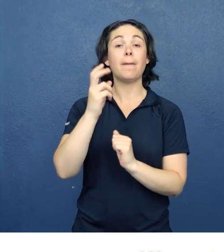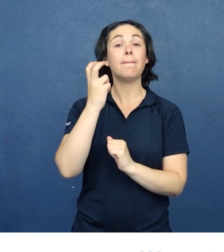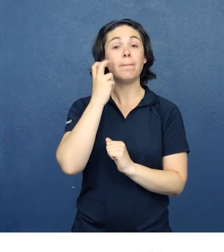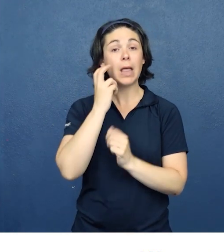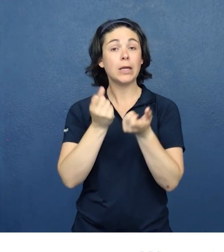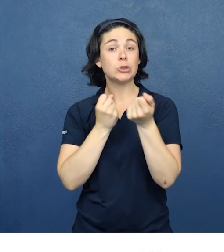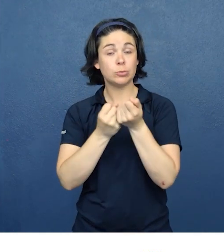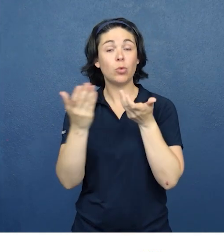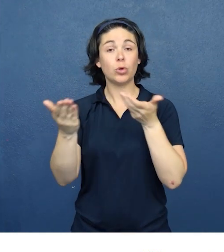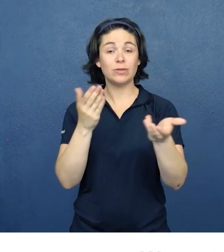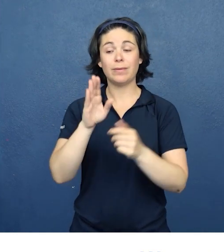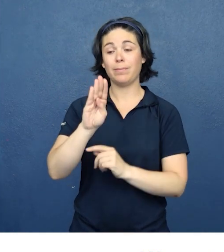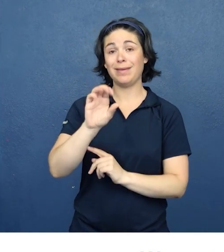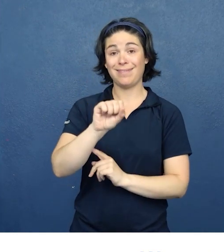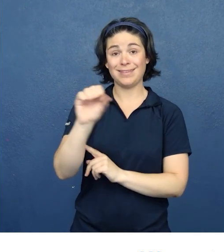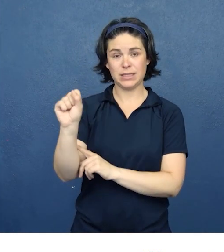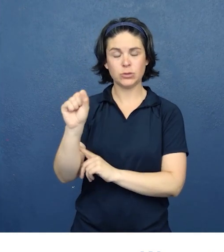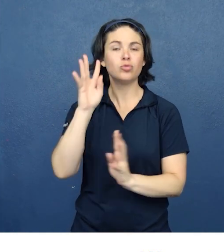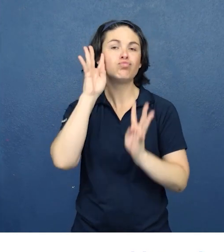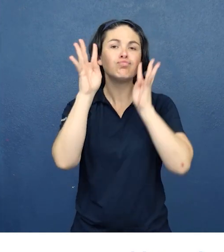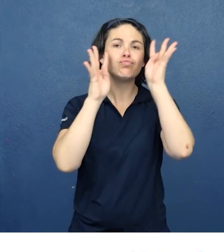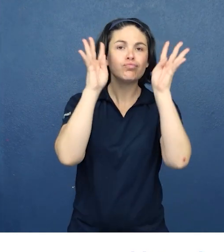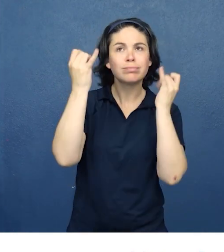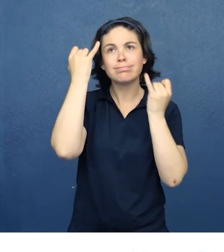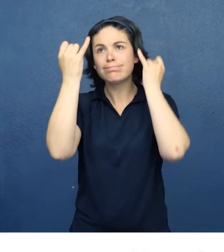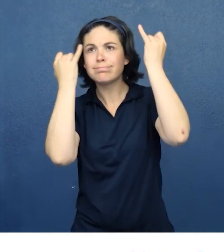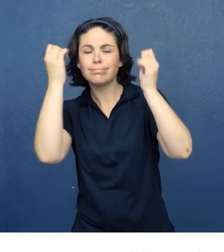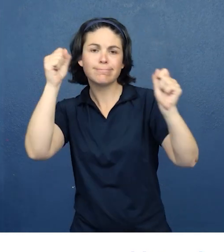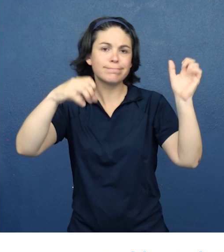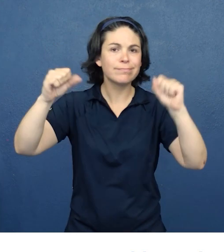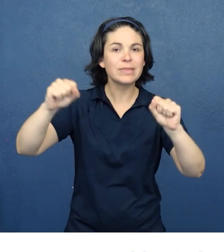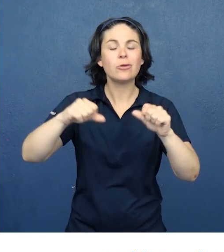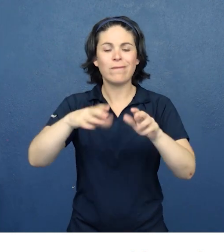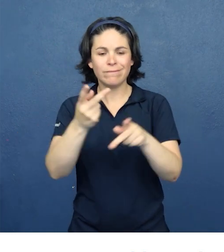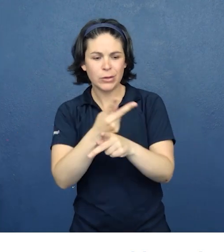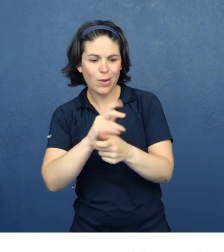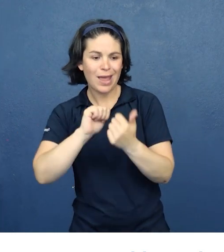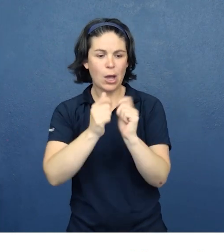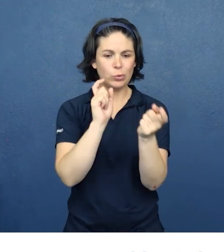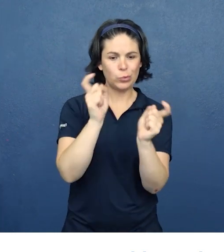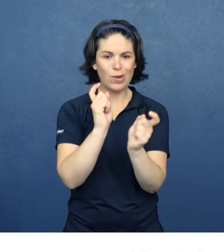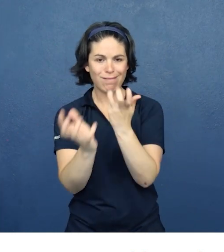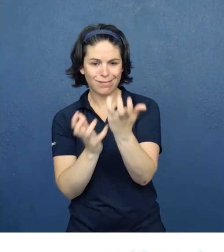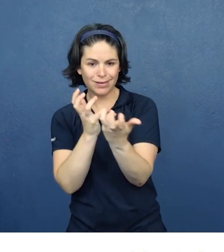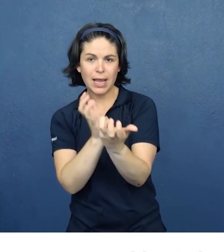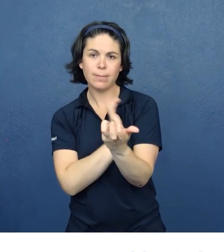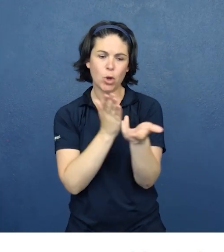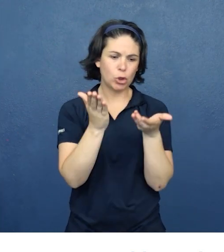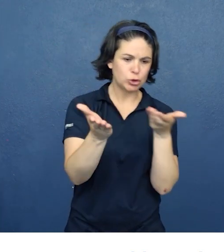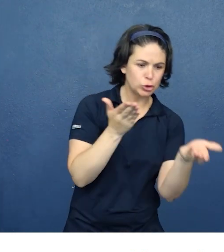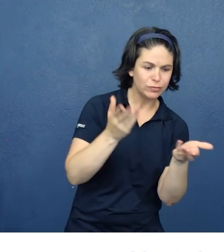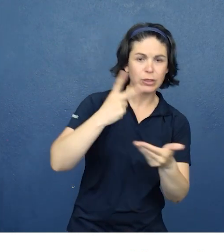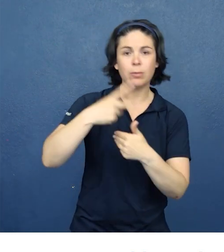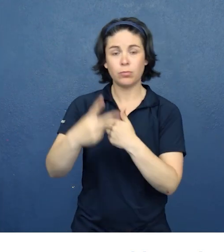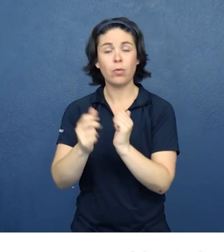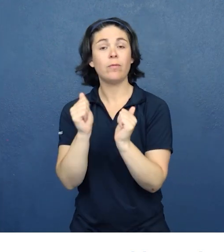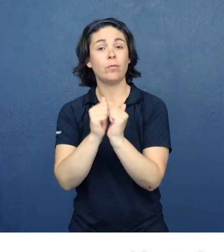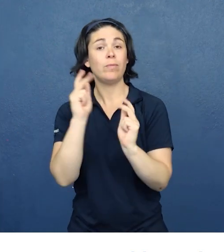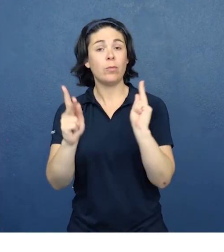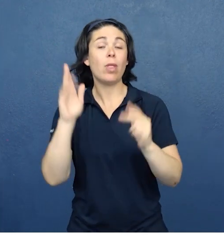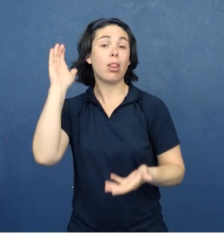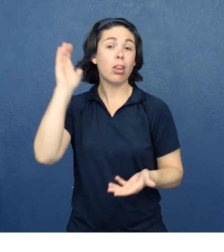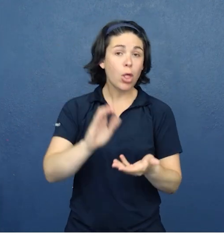and technicians to brainstorm solutions and learn how to adapt our products and services to people with low or no